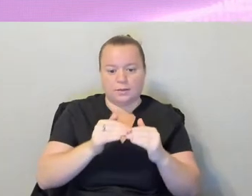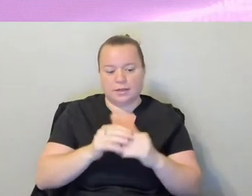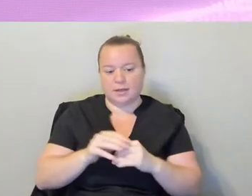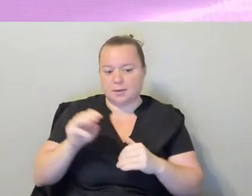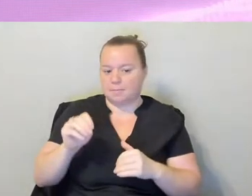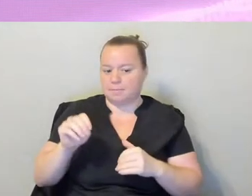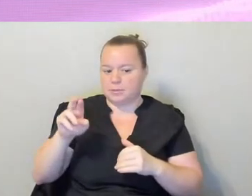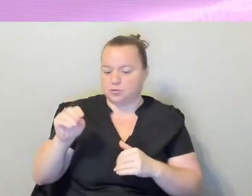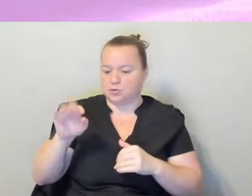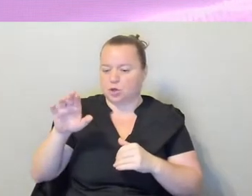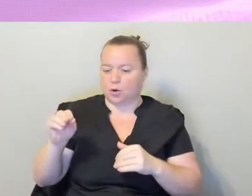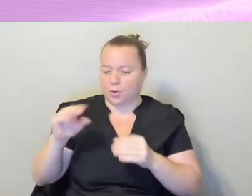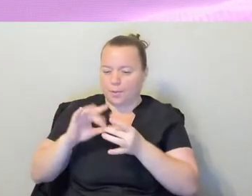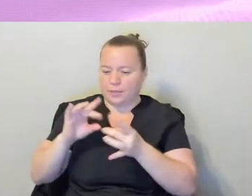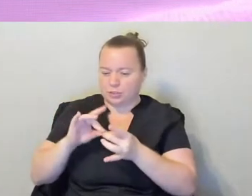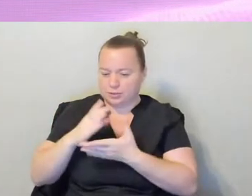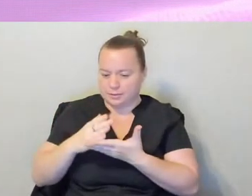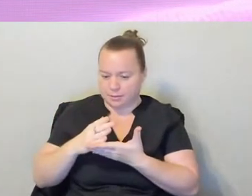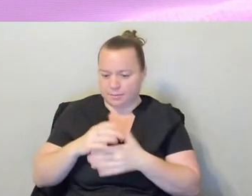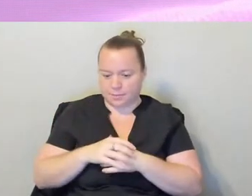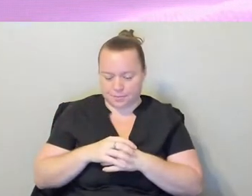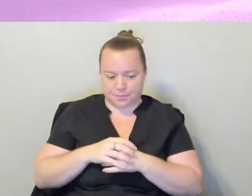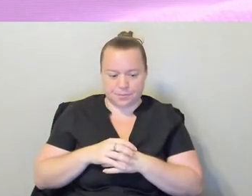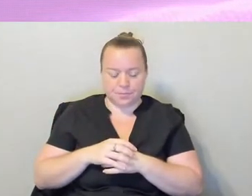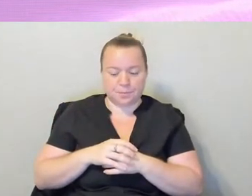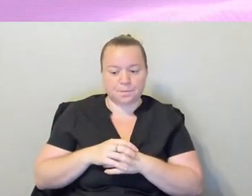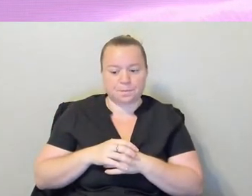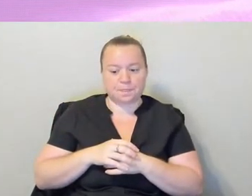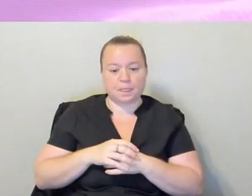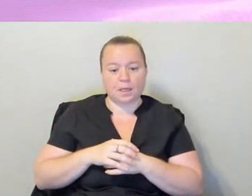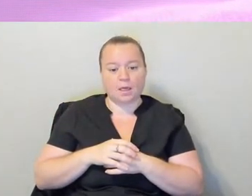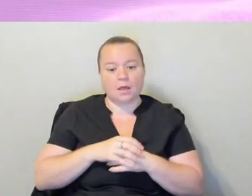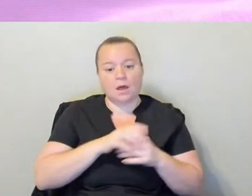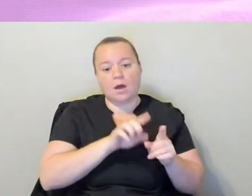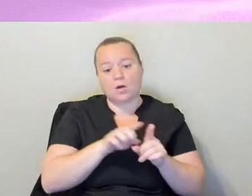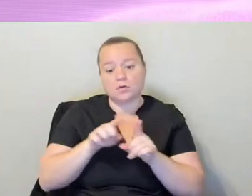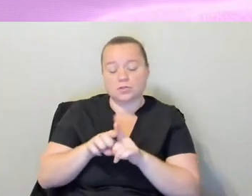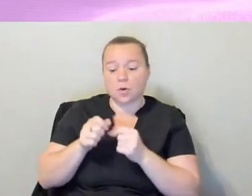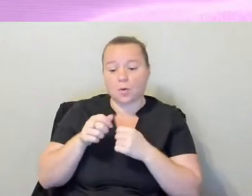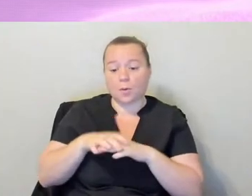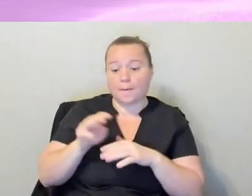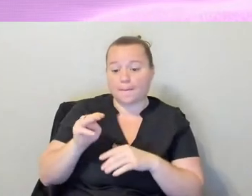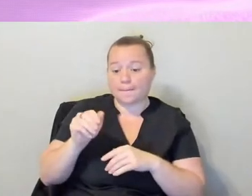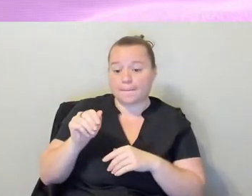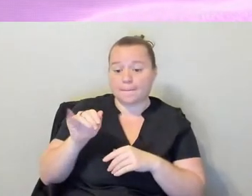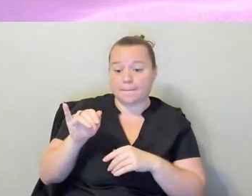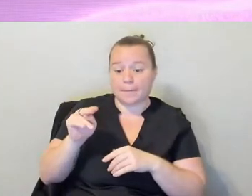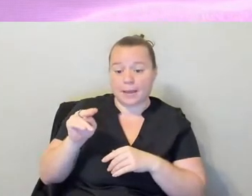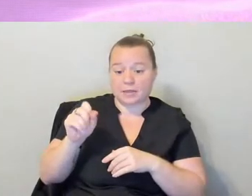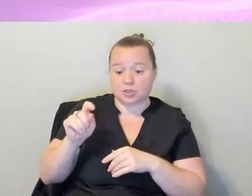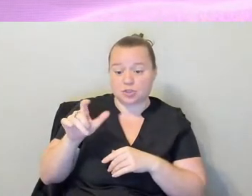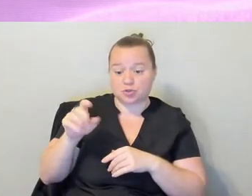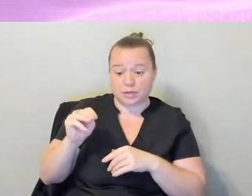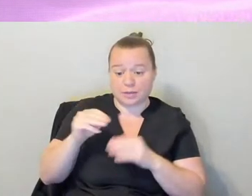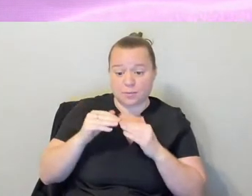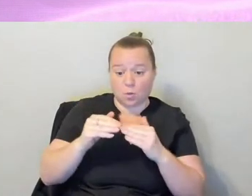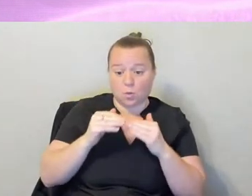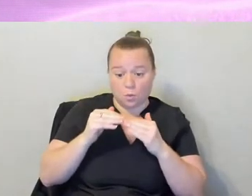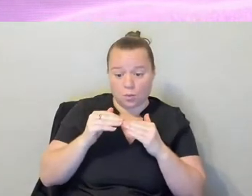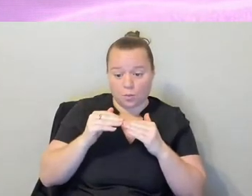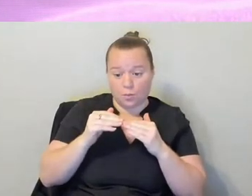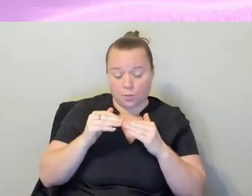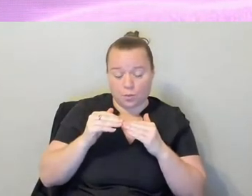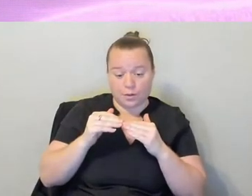them. And also there is a mainstream equality considerations through all the plan, because as highlighted